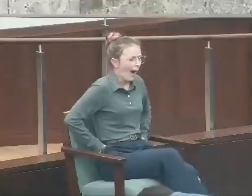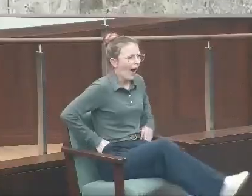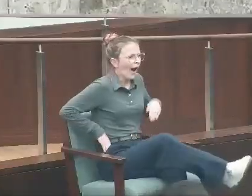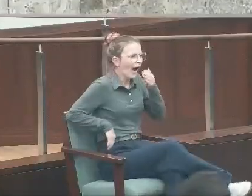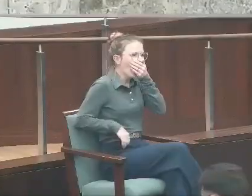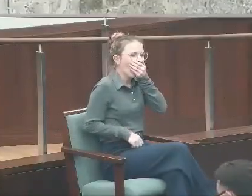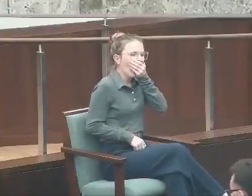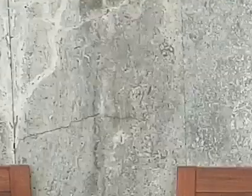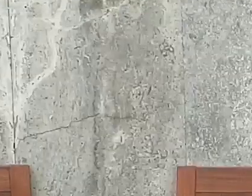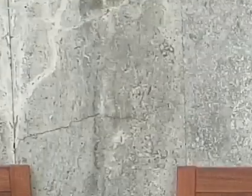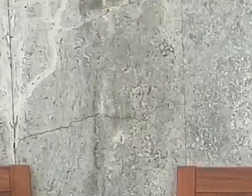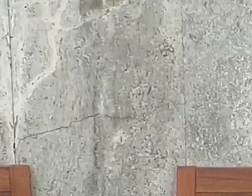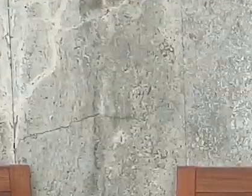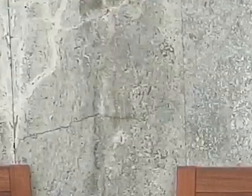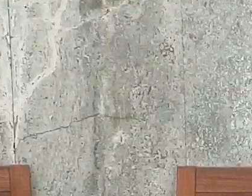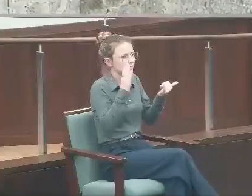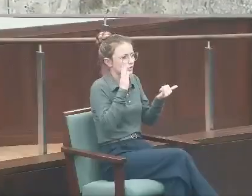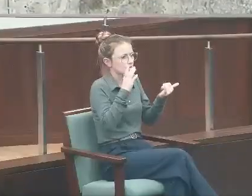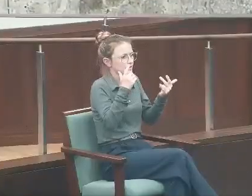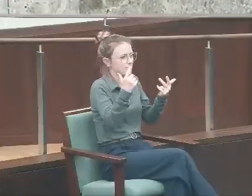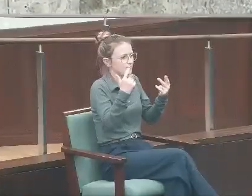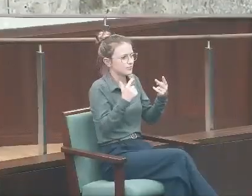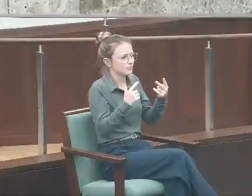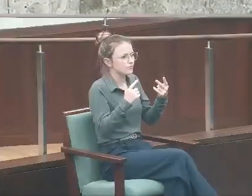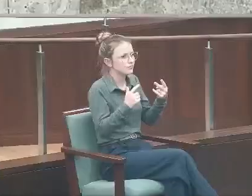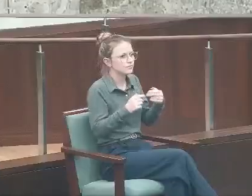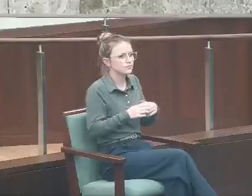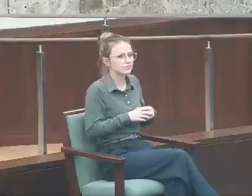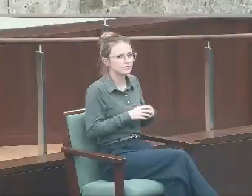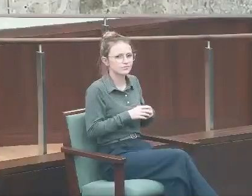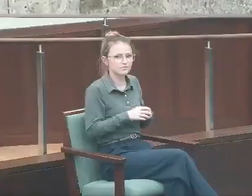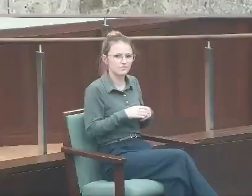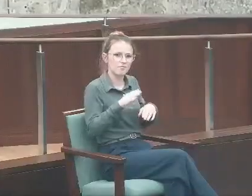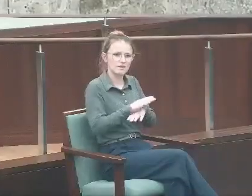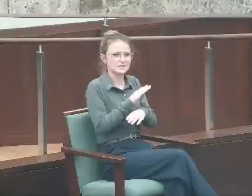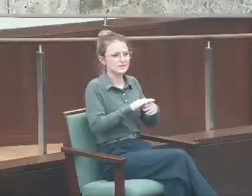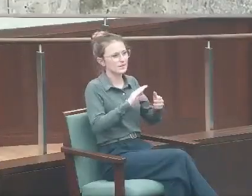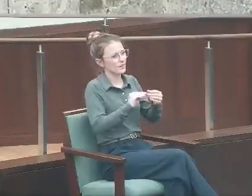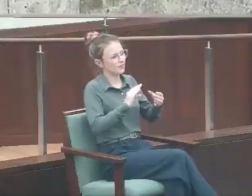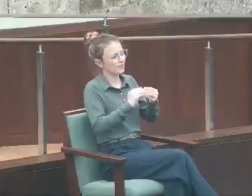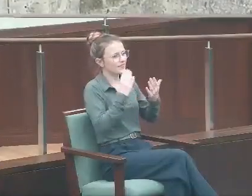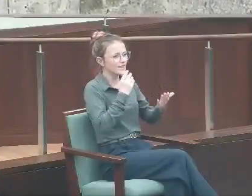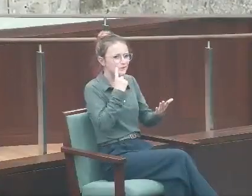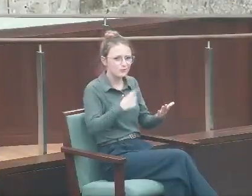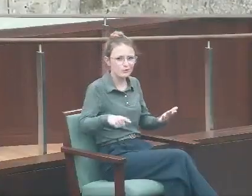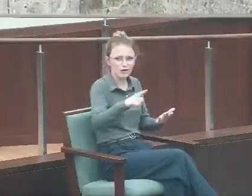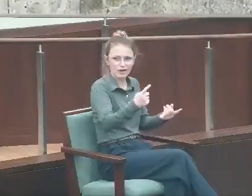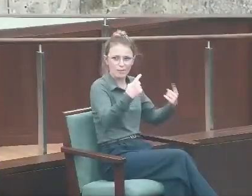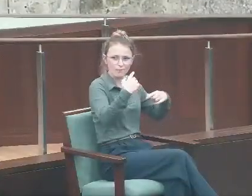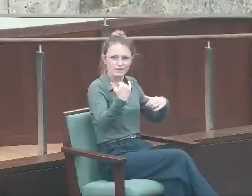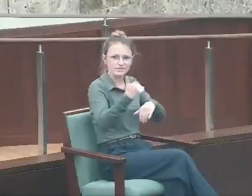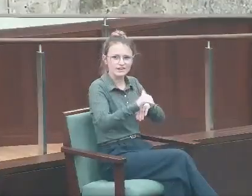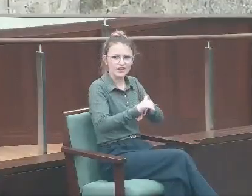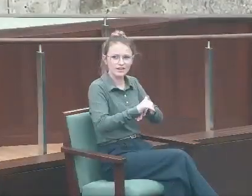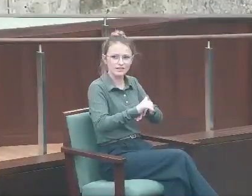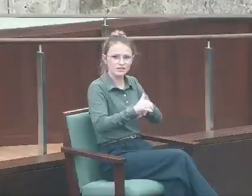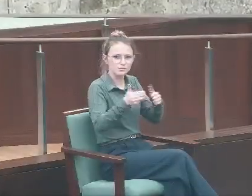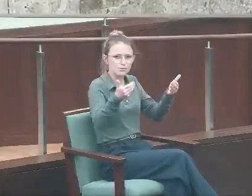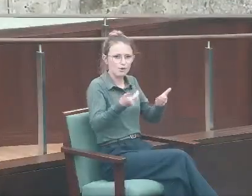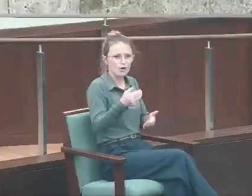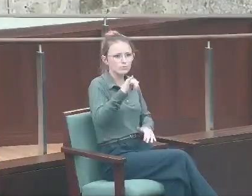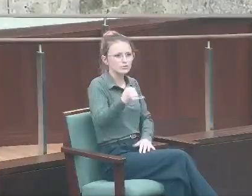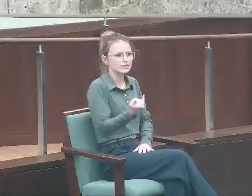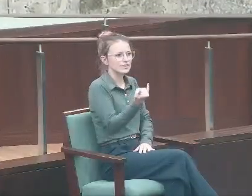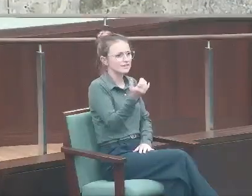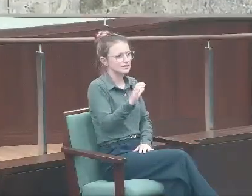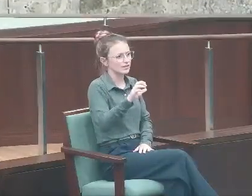Now I can turn to the evening's business. Thank you all for being here this evening as we welcome JCRC's newest